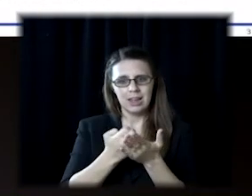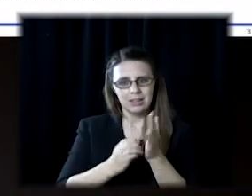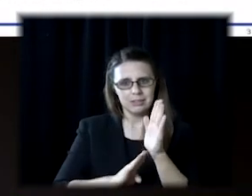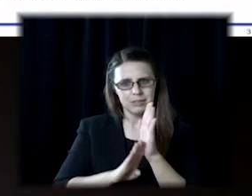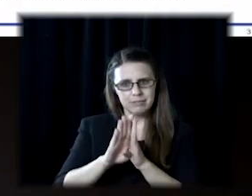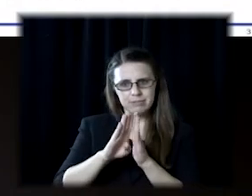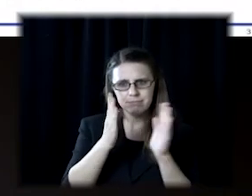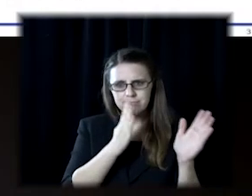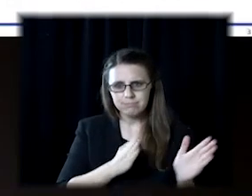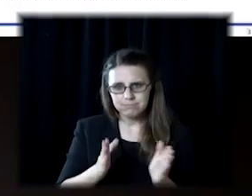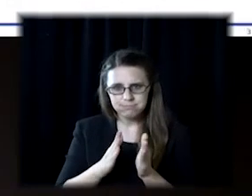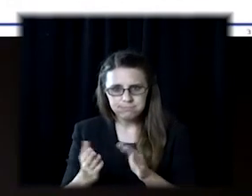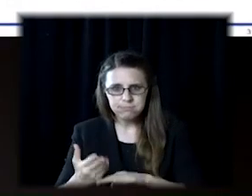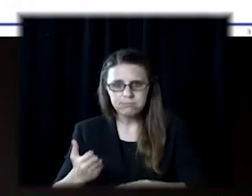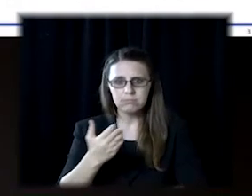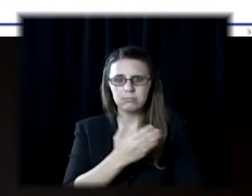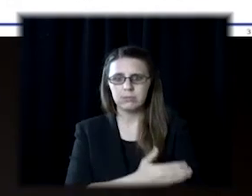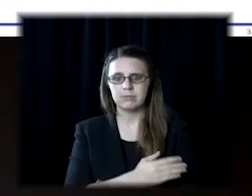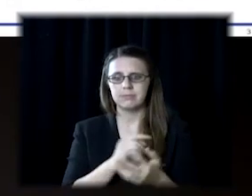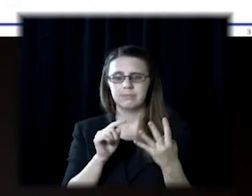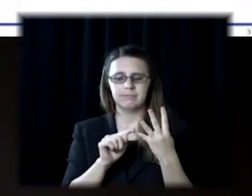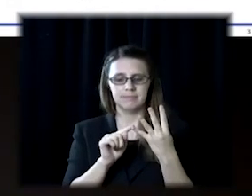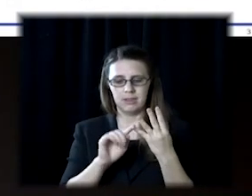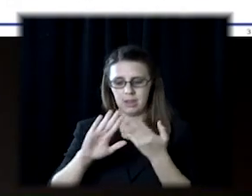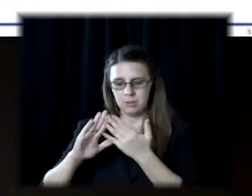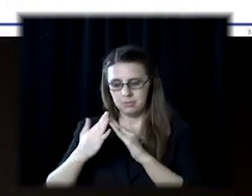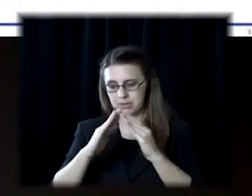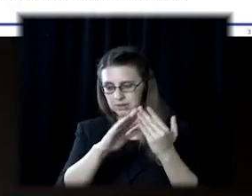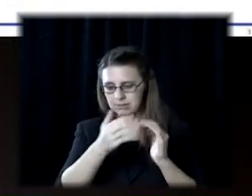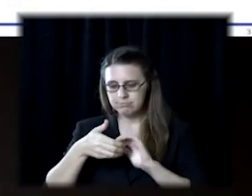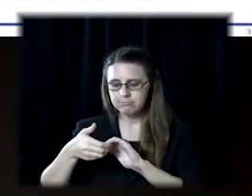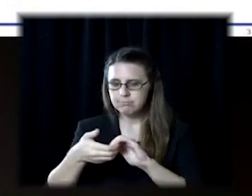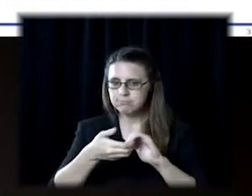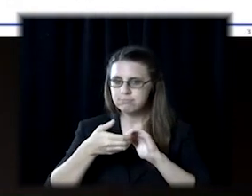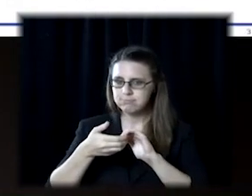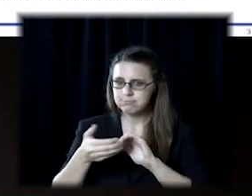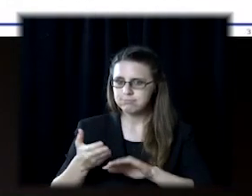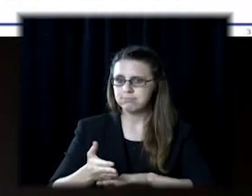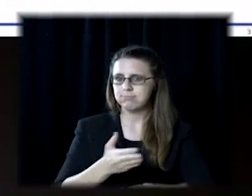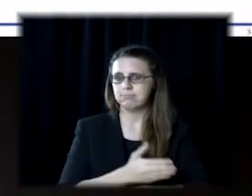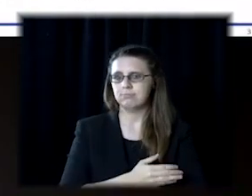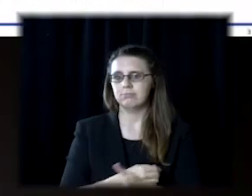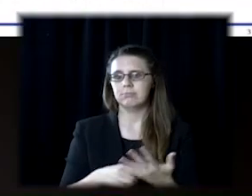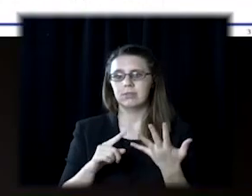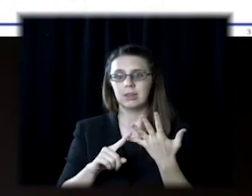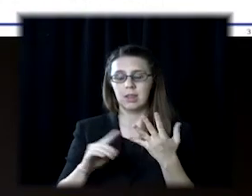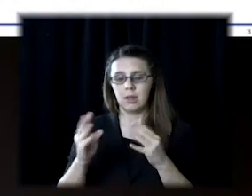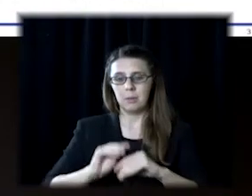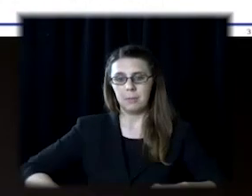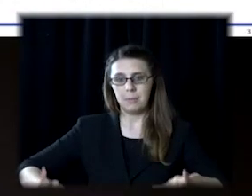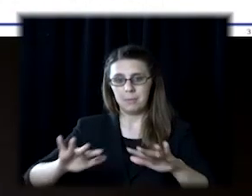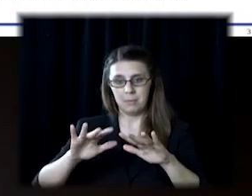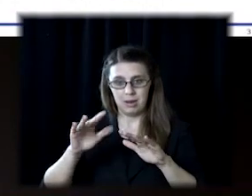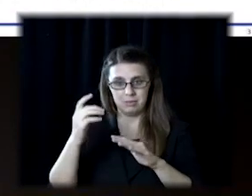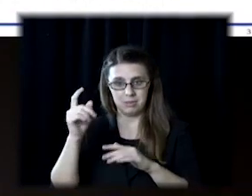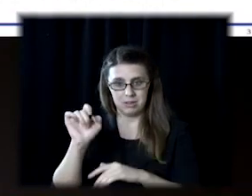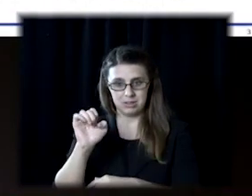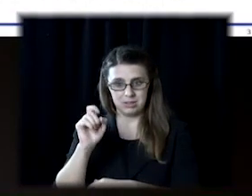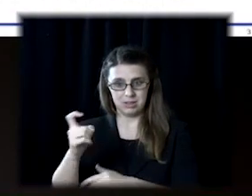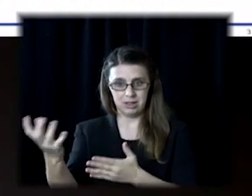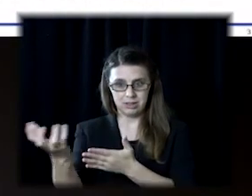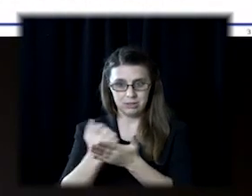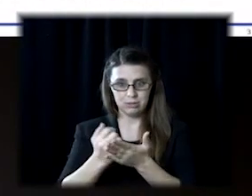level, enhancement of intermunicipal collaboration, an increase in property tax revenues to support municipal functions